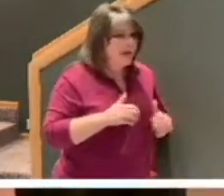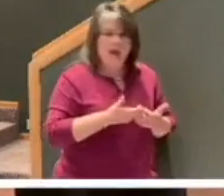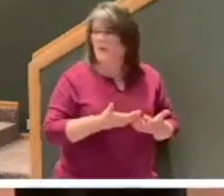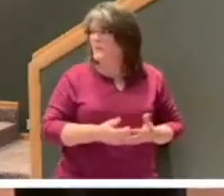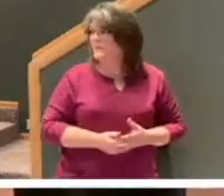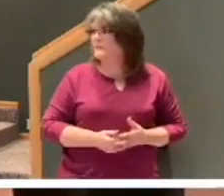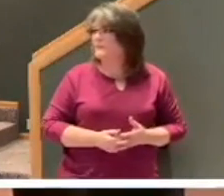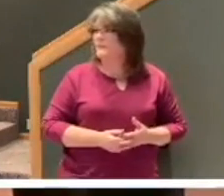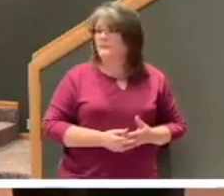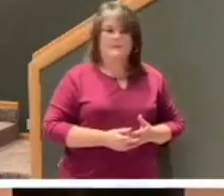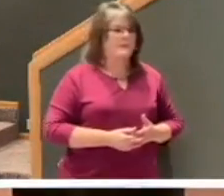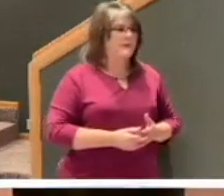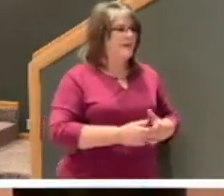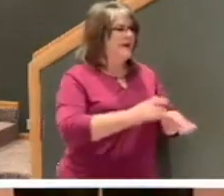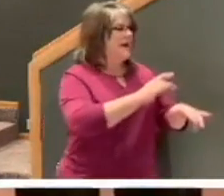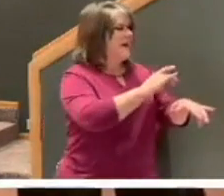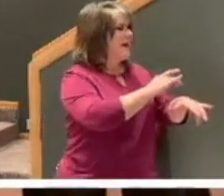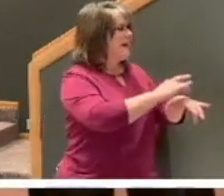You empty yourself.